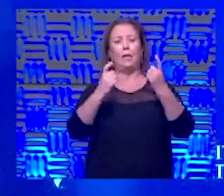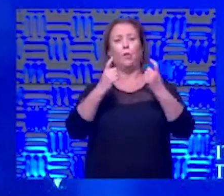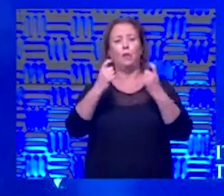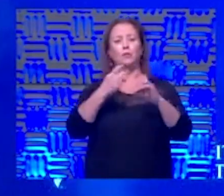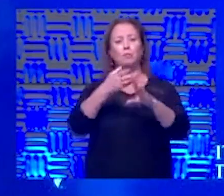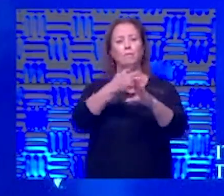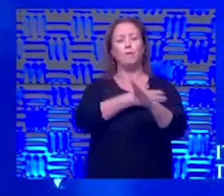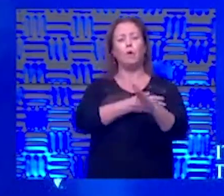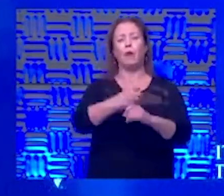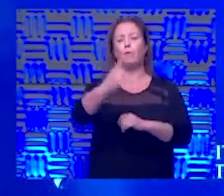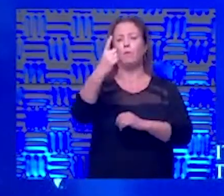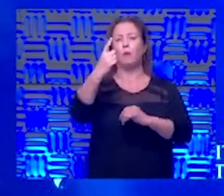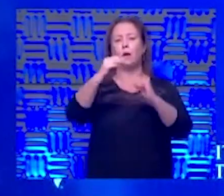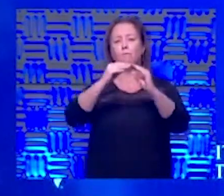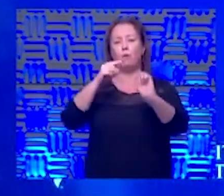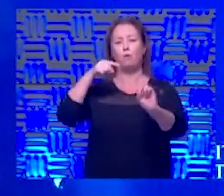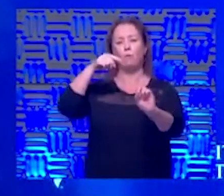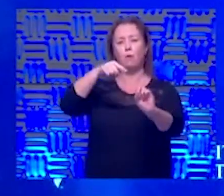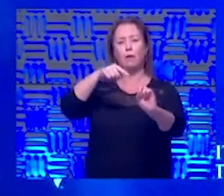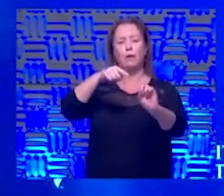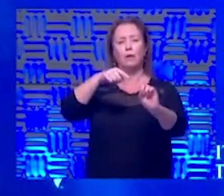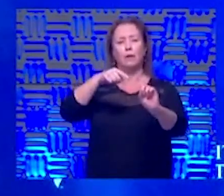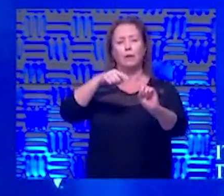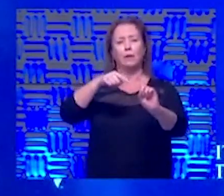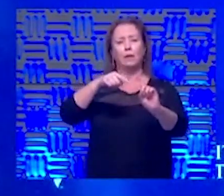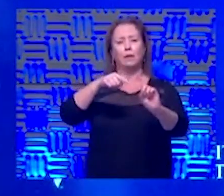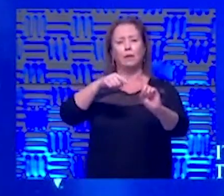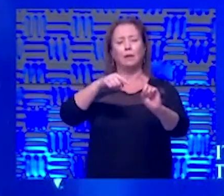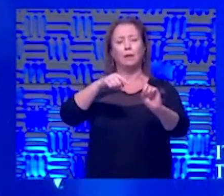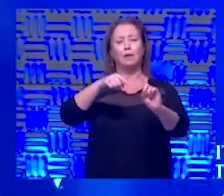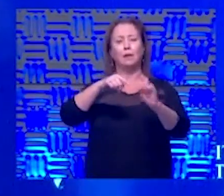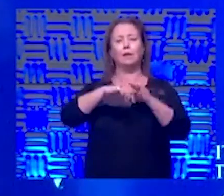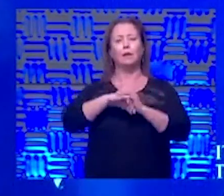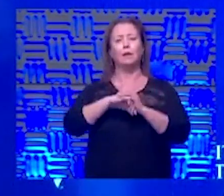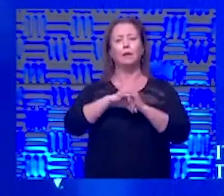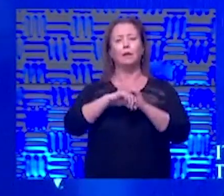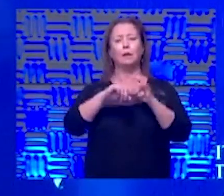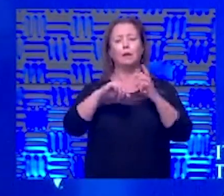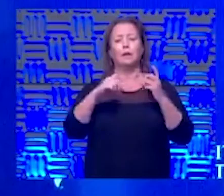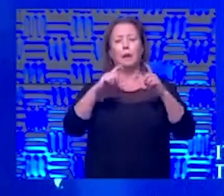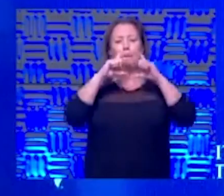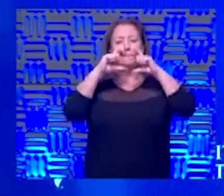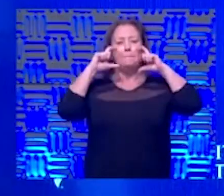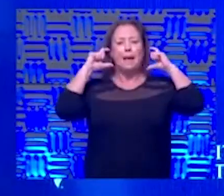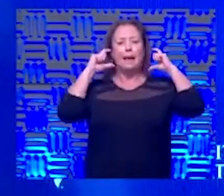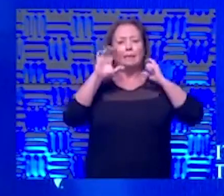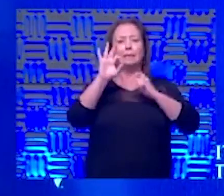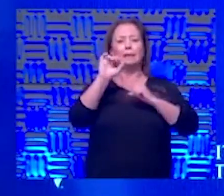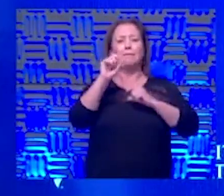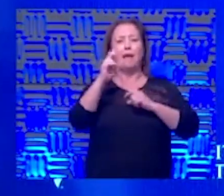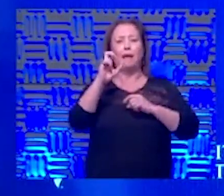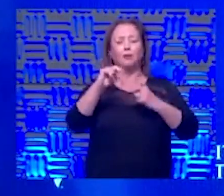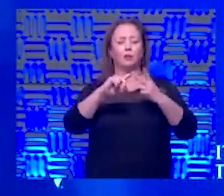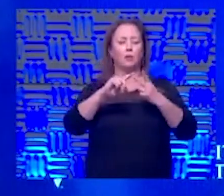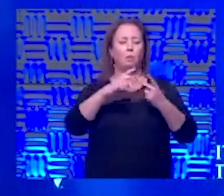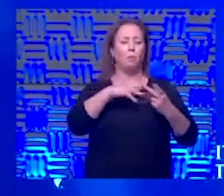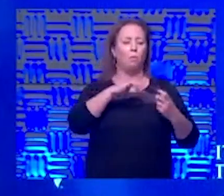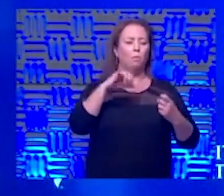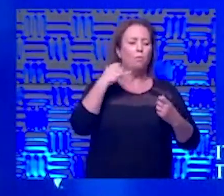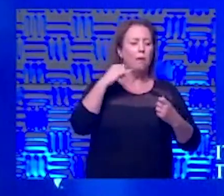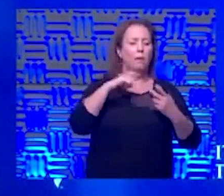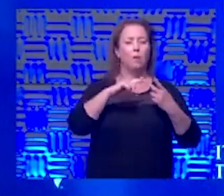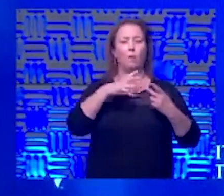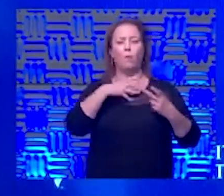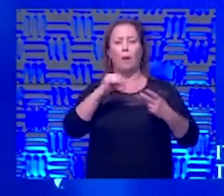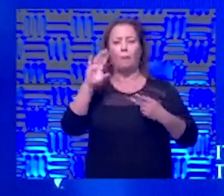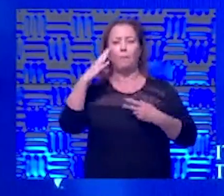before that, I have one more point to make, which is about mask fashion. This whole thing about yellow, blue, white, different